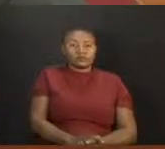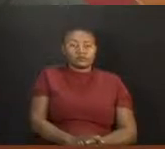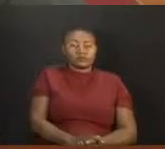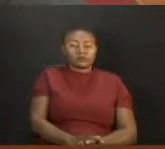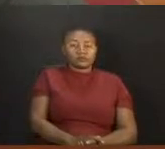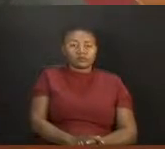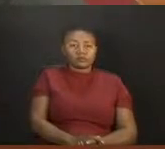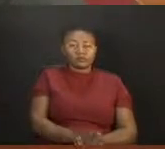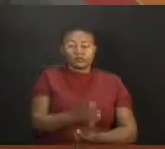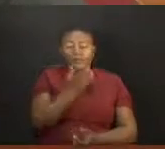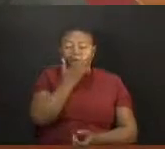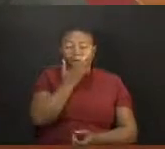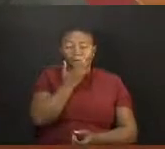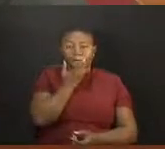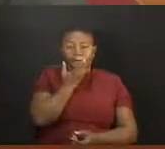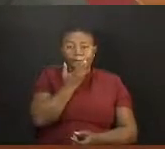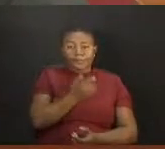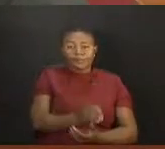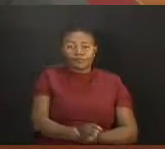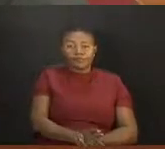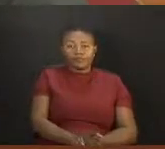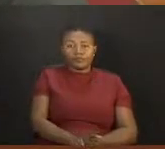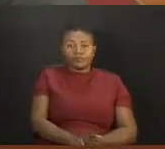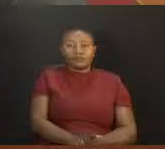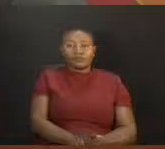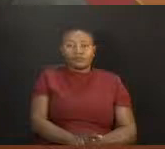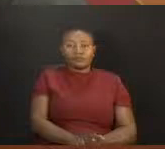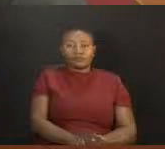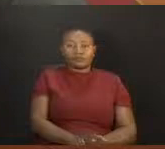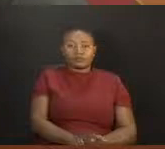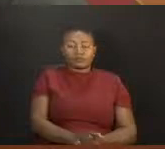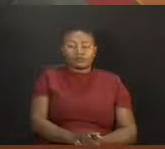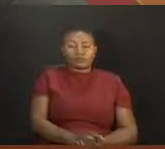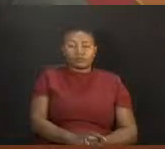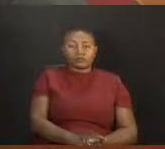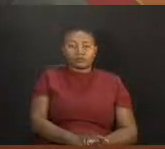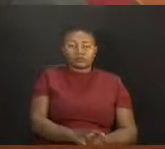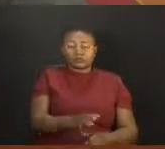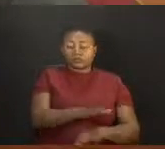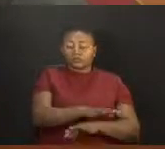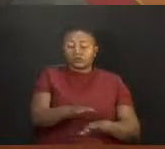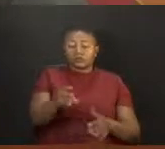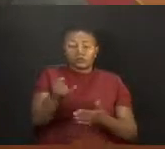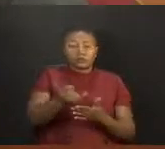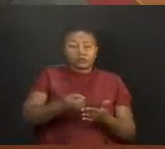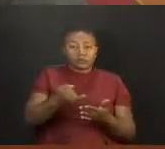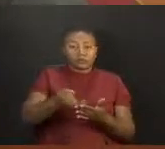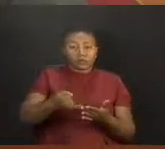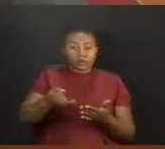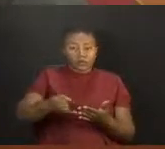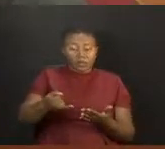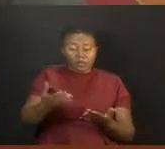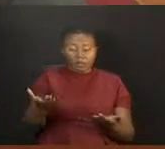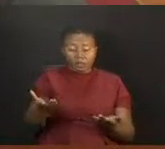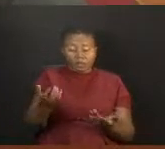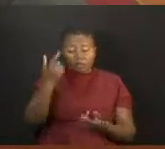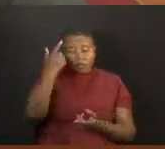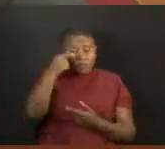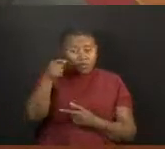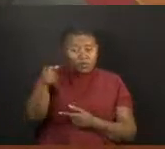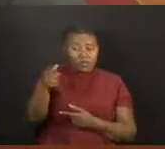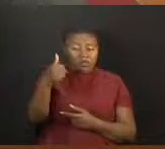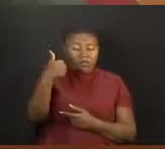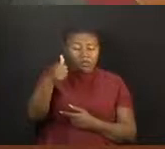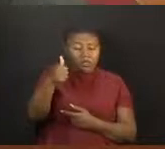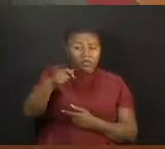Mr. Speaker, no drawings was done because it was a turnkey project. So we did